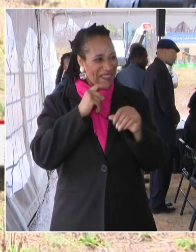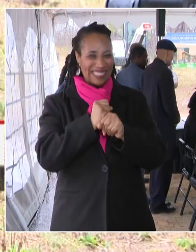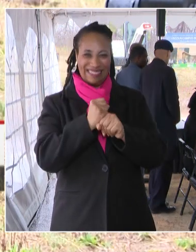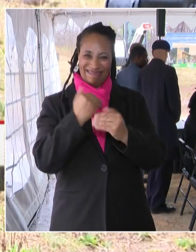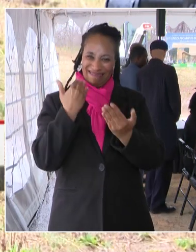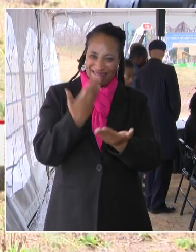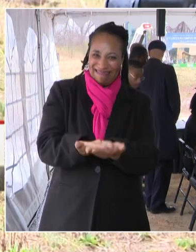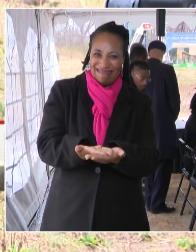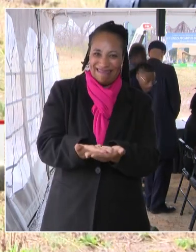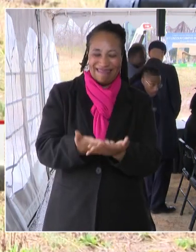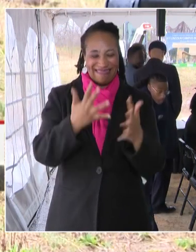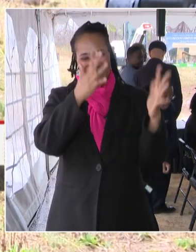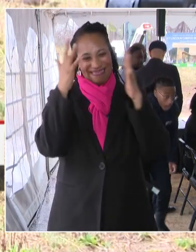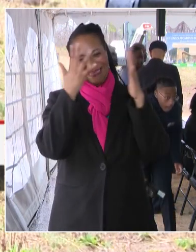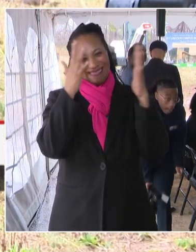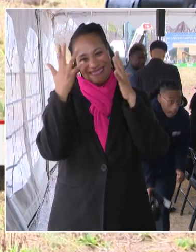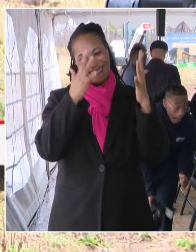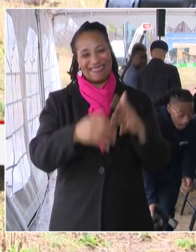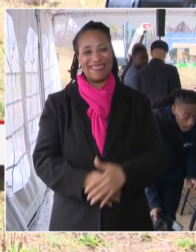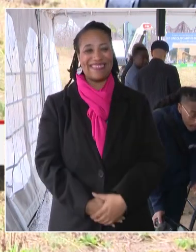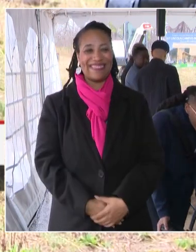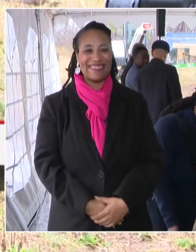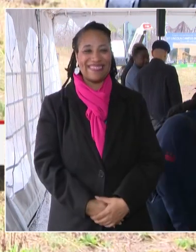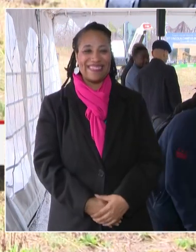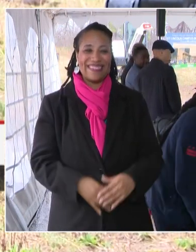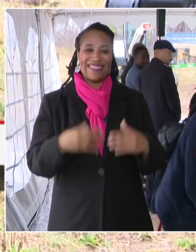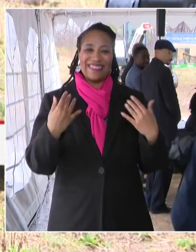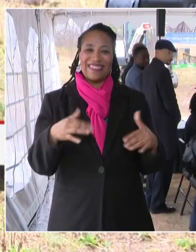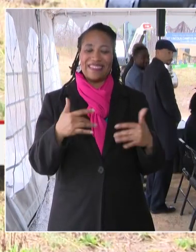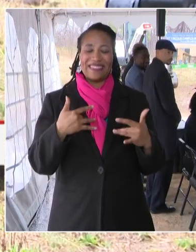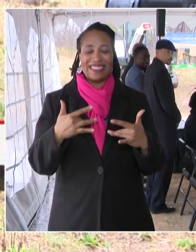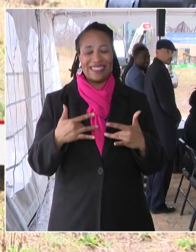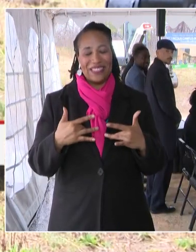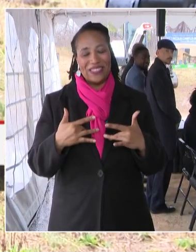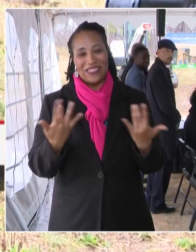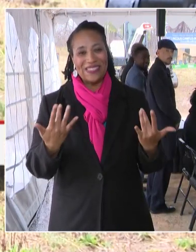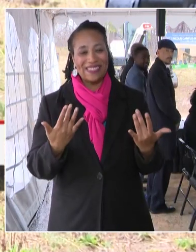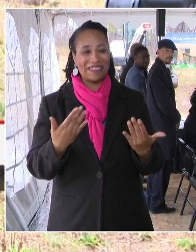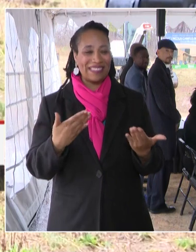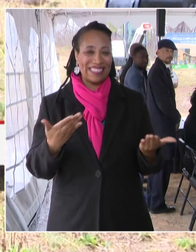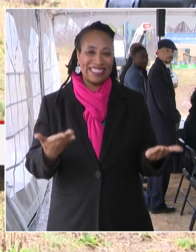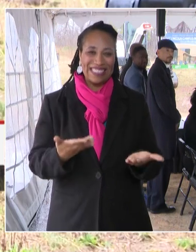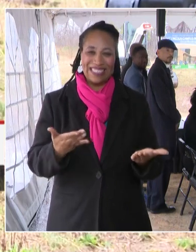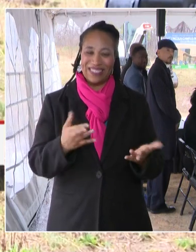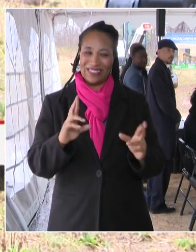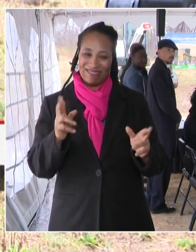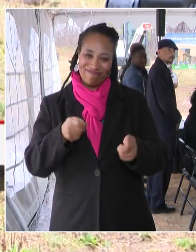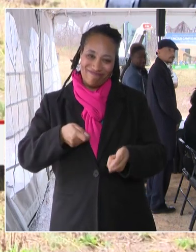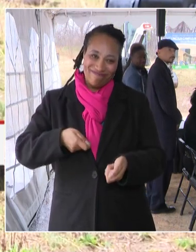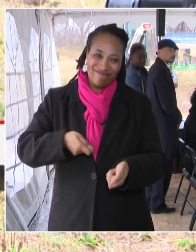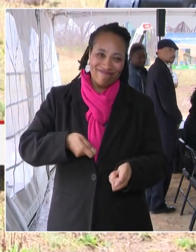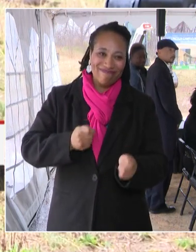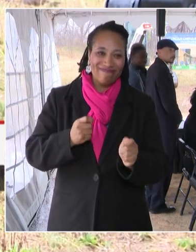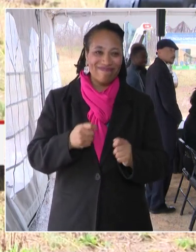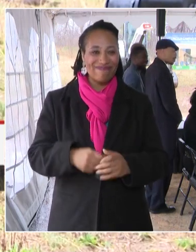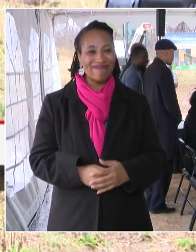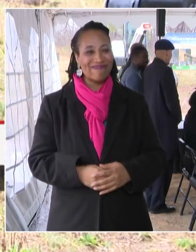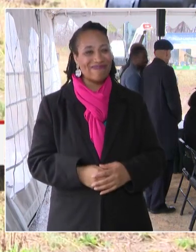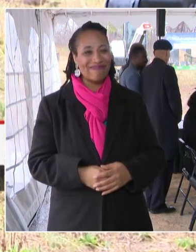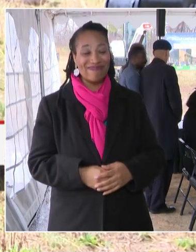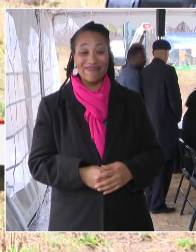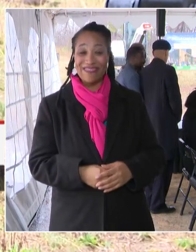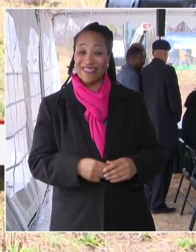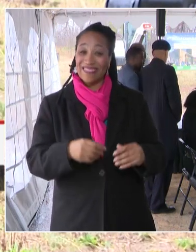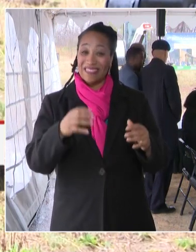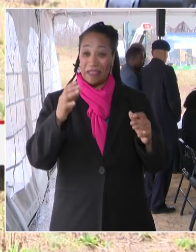And I'm just very excited to be here as a part of this groundbreaking. I want to thank the folks at MCN. They do world-class work. We've seen their work throughout this city, and